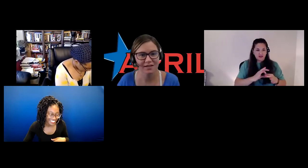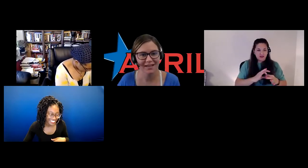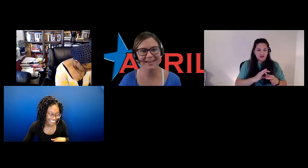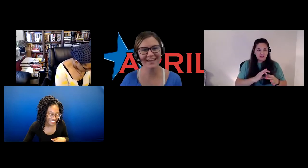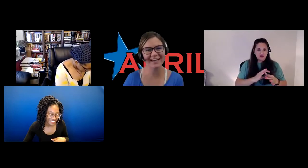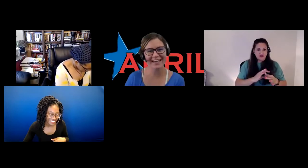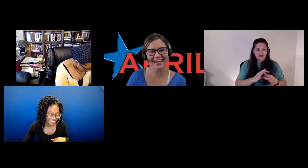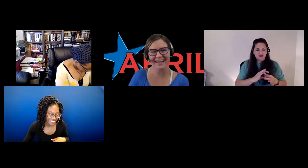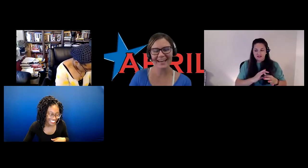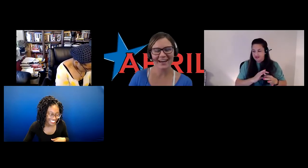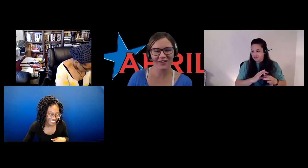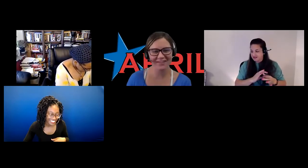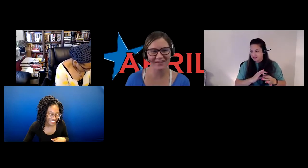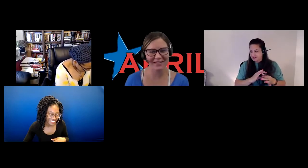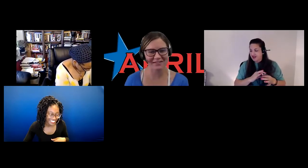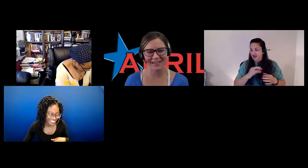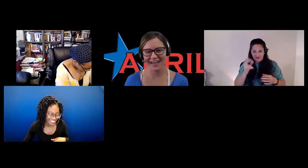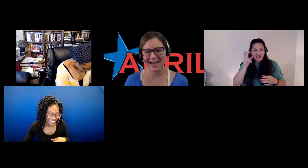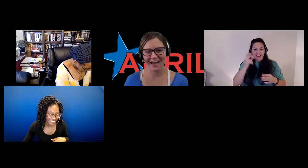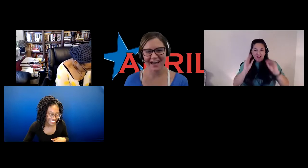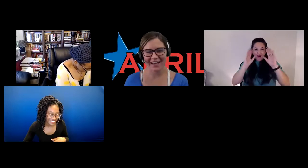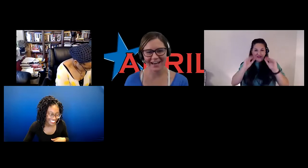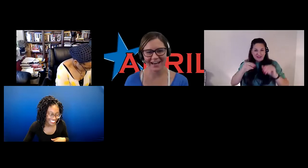mind. Sorry. Hopefully you can hear me.